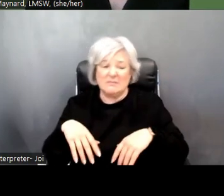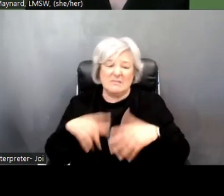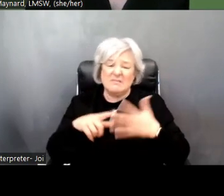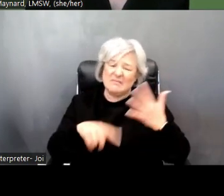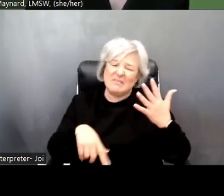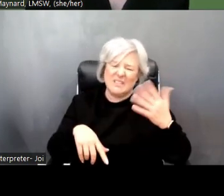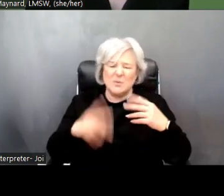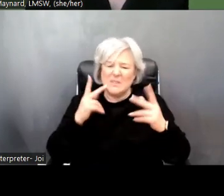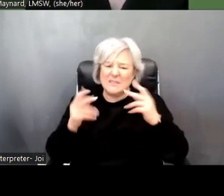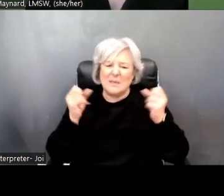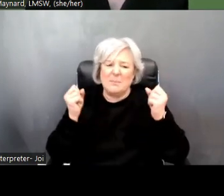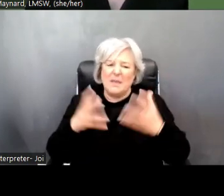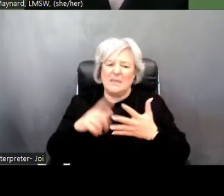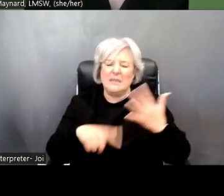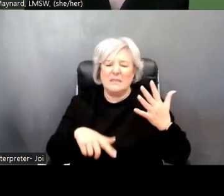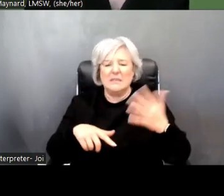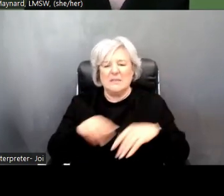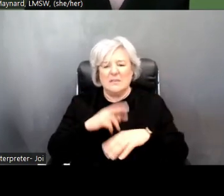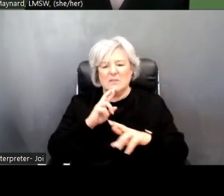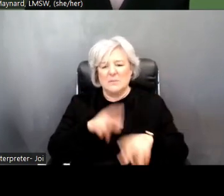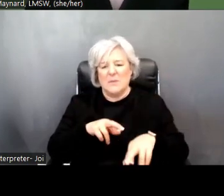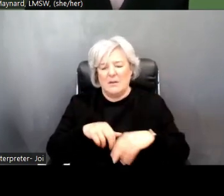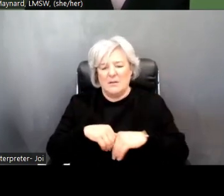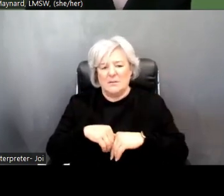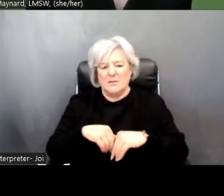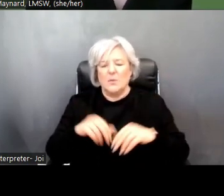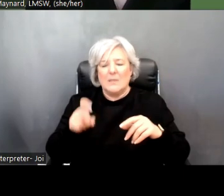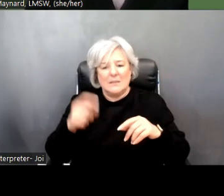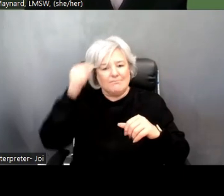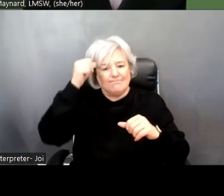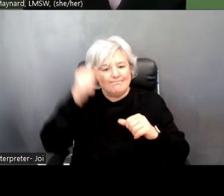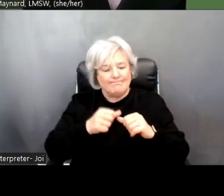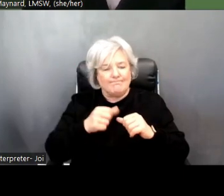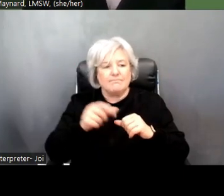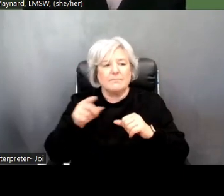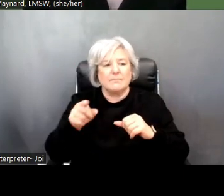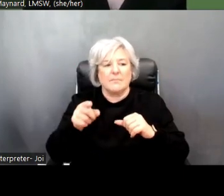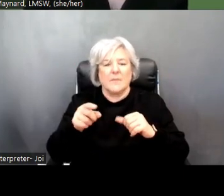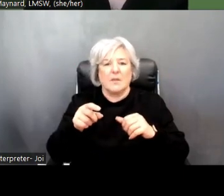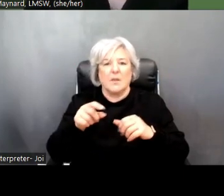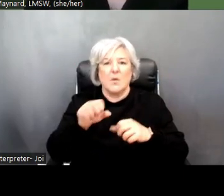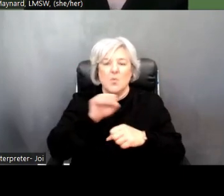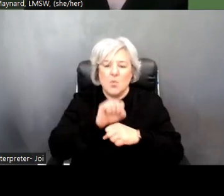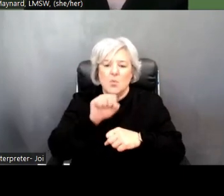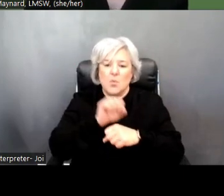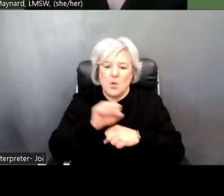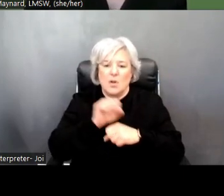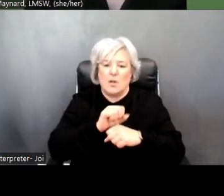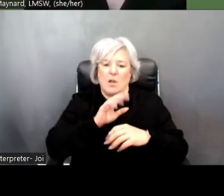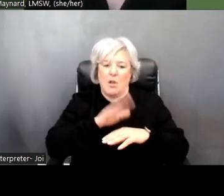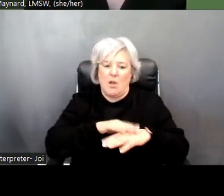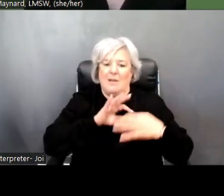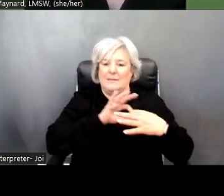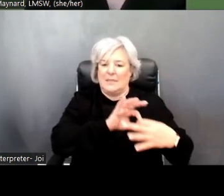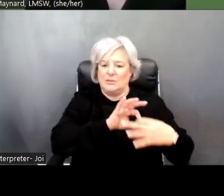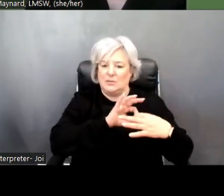Yeah, so we see all of these things, but we have to really remember and do the work. Attachment takes